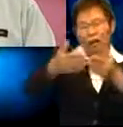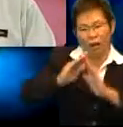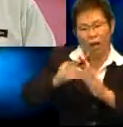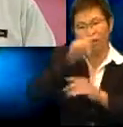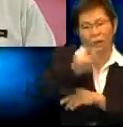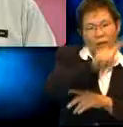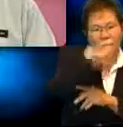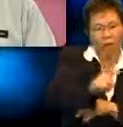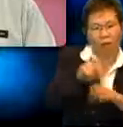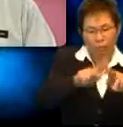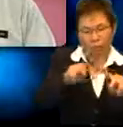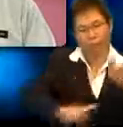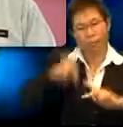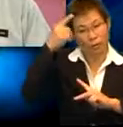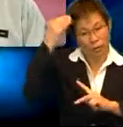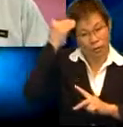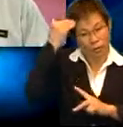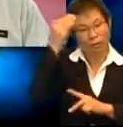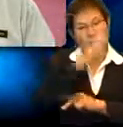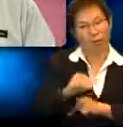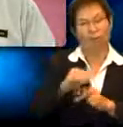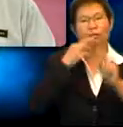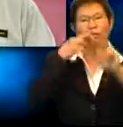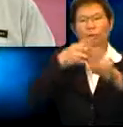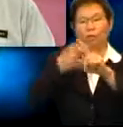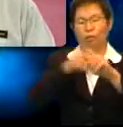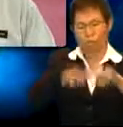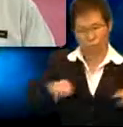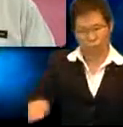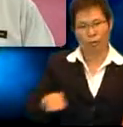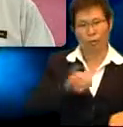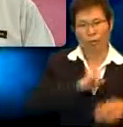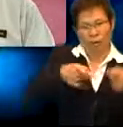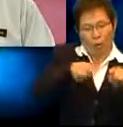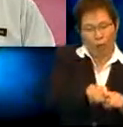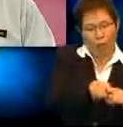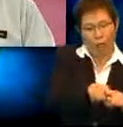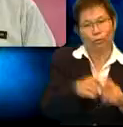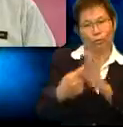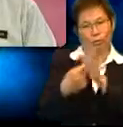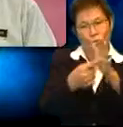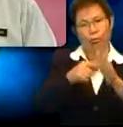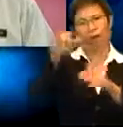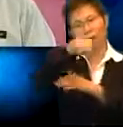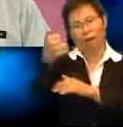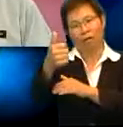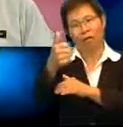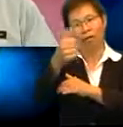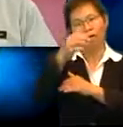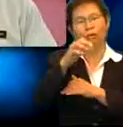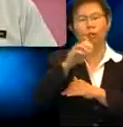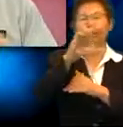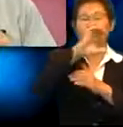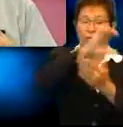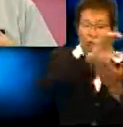to activate pupils' prior knowledge and to elicit responses from them. I also show them